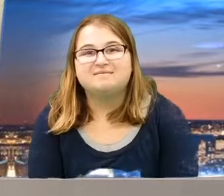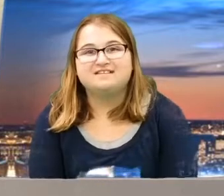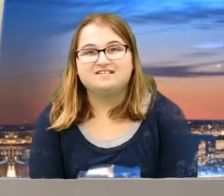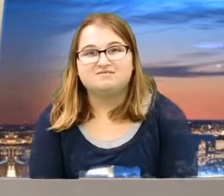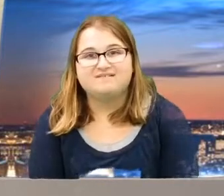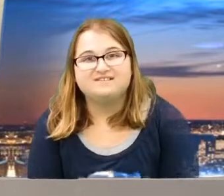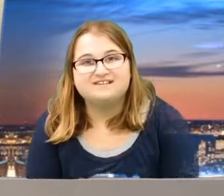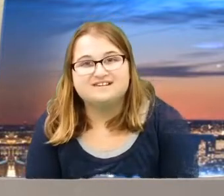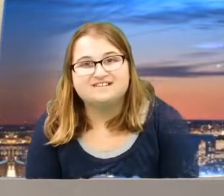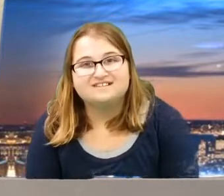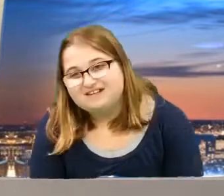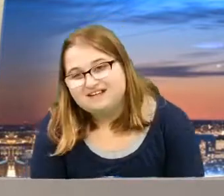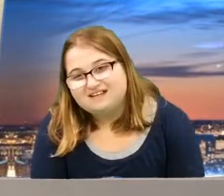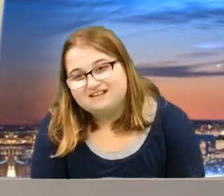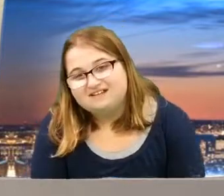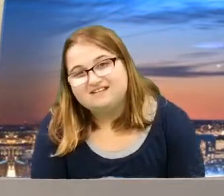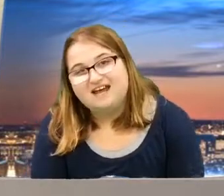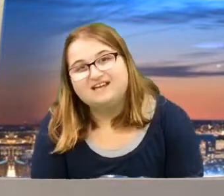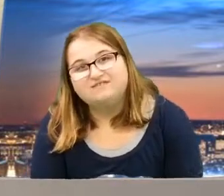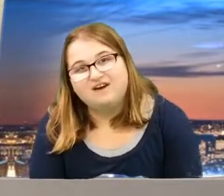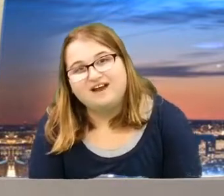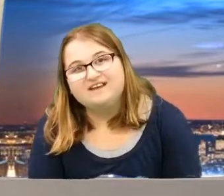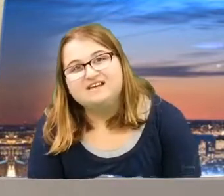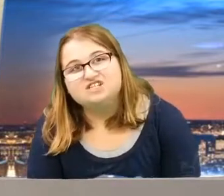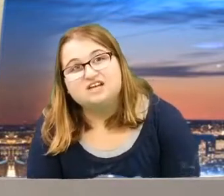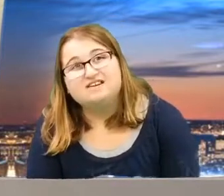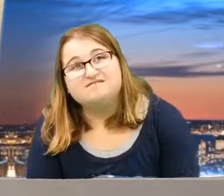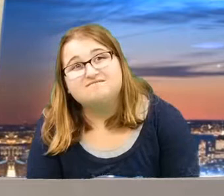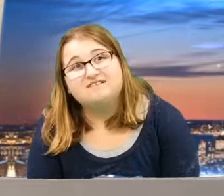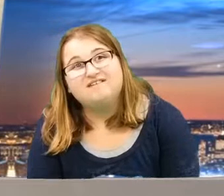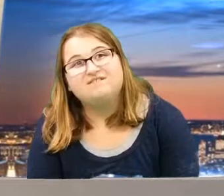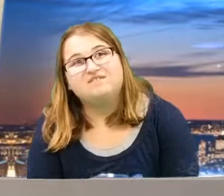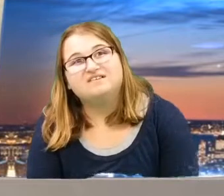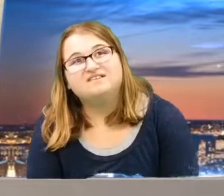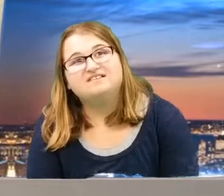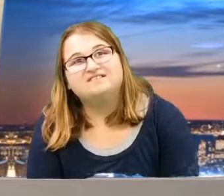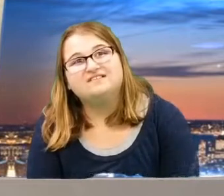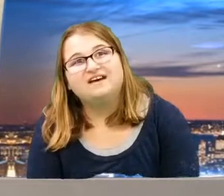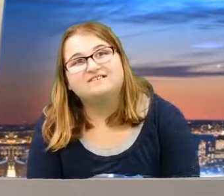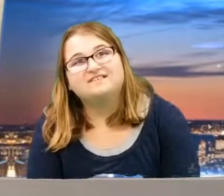my name is Summer. This is Webb Street News Today. Today is Friday, January